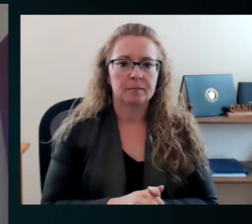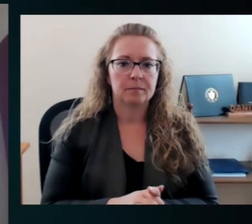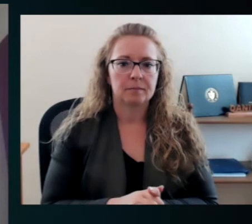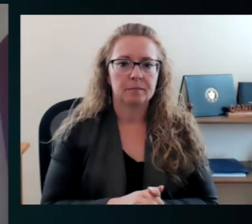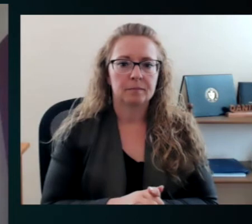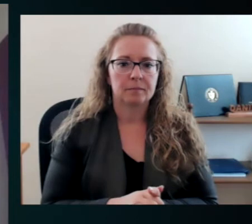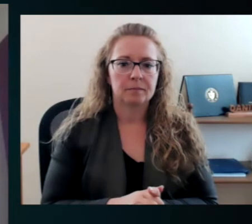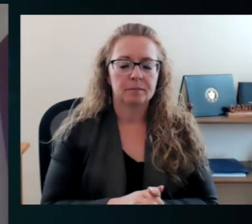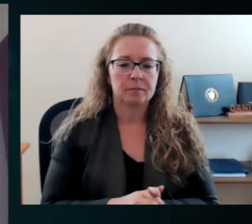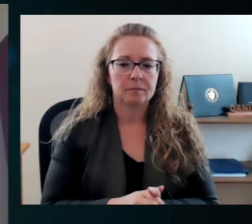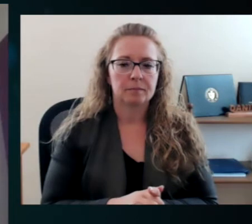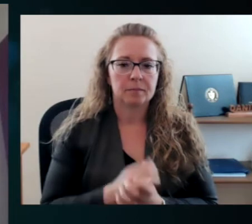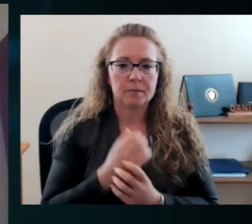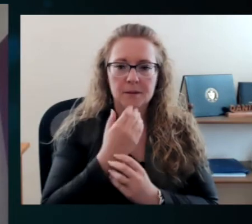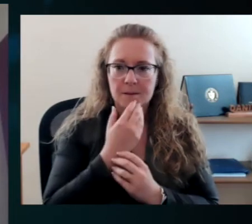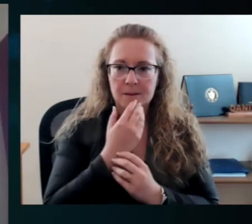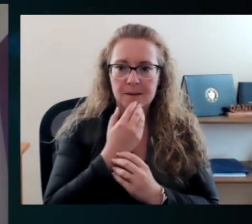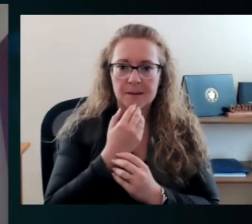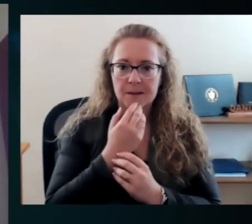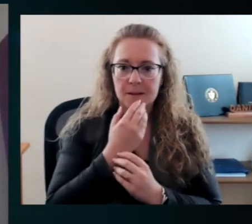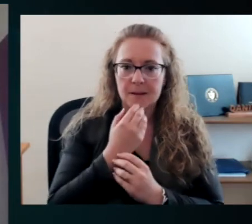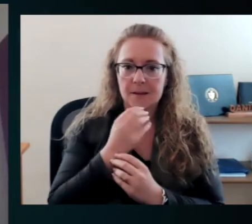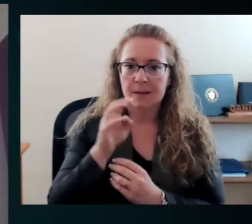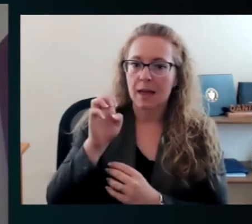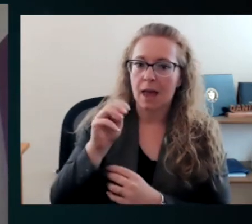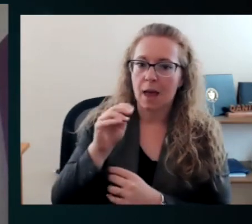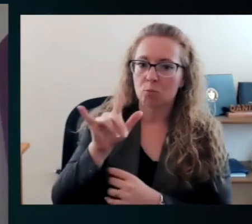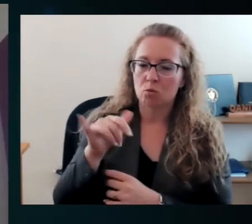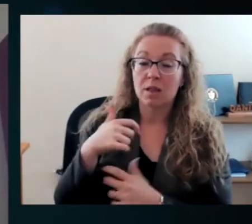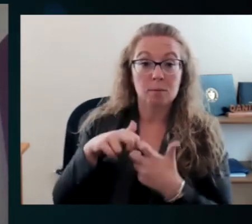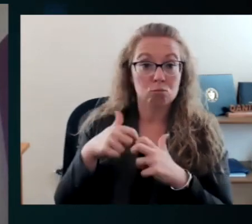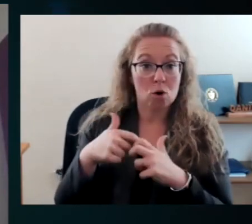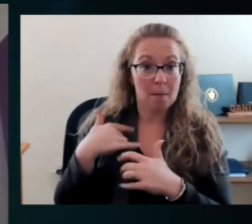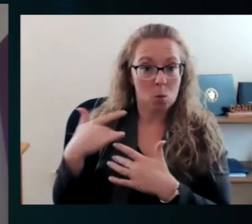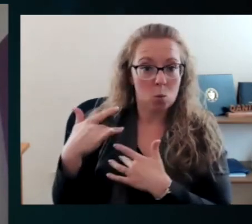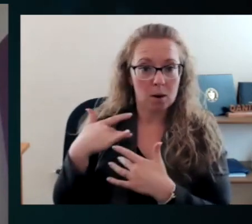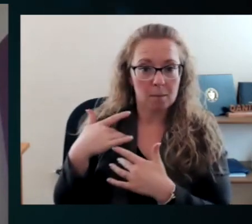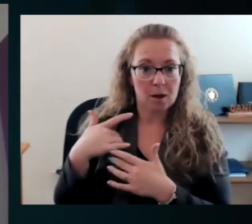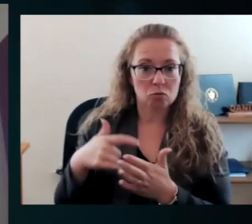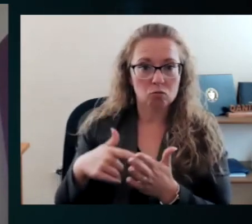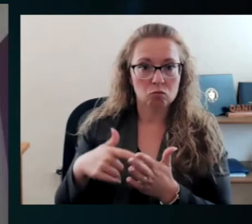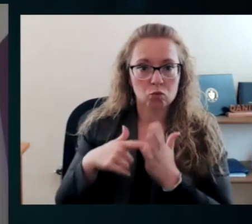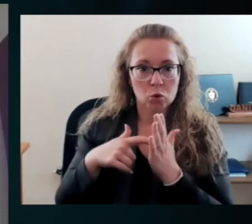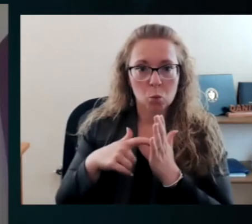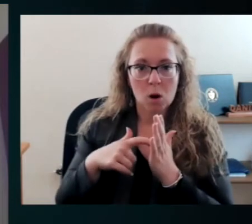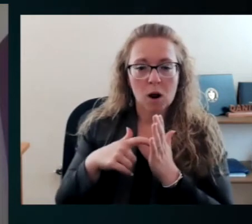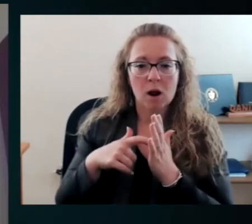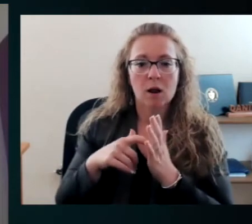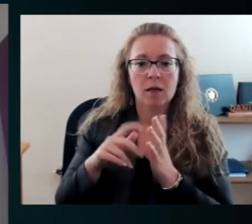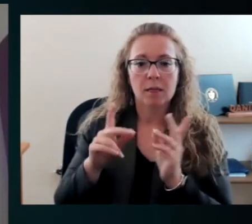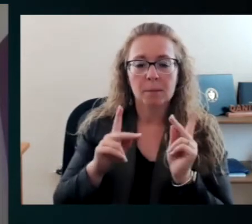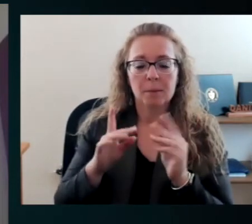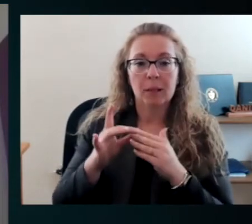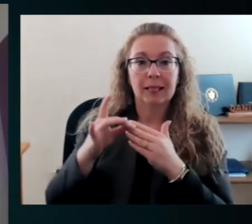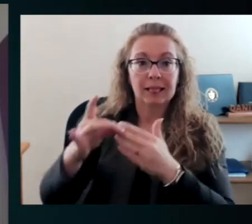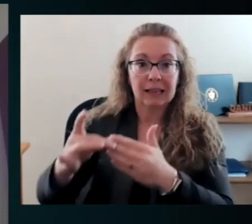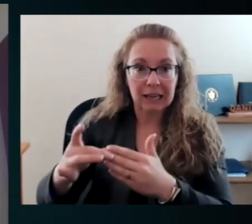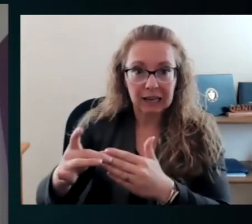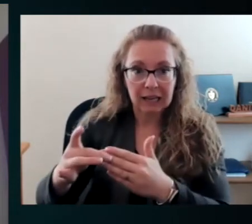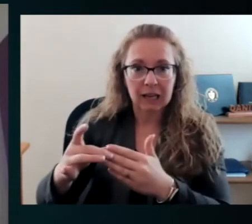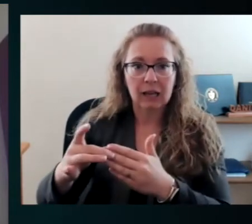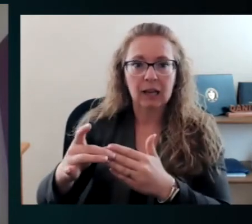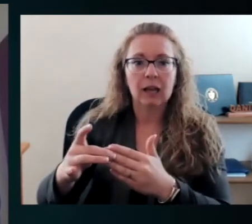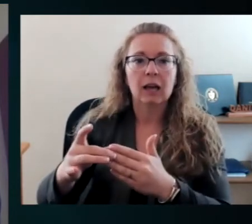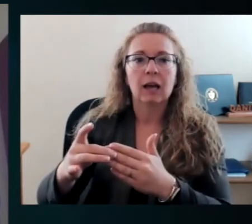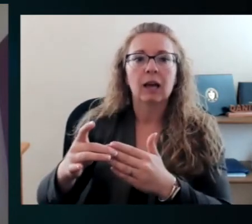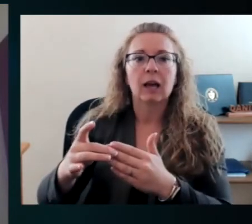Emery has added in chat, the problem I worry about with requiring that people leading on gender issues be trans is that it requires people be out. Maybe that's